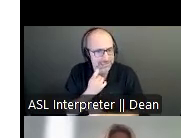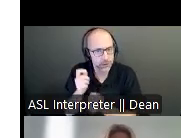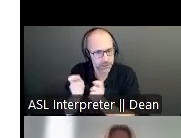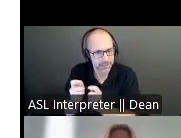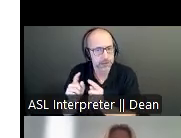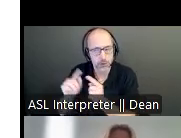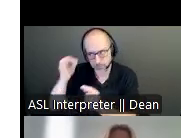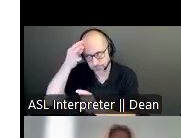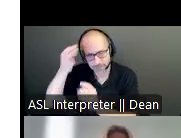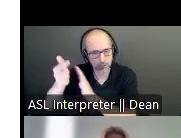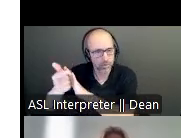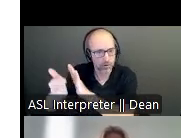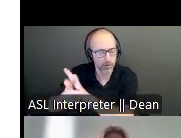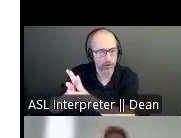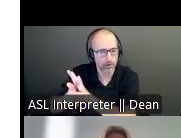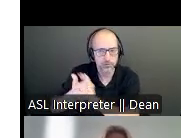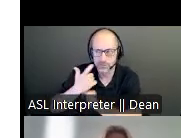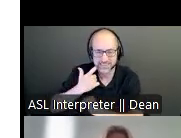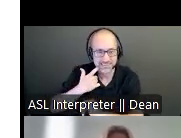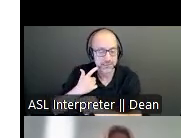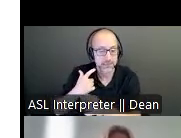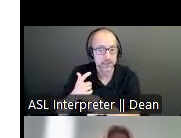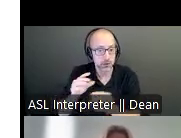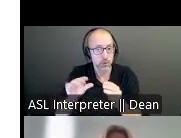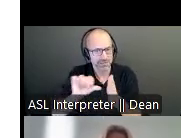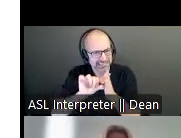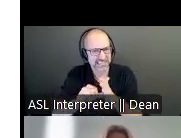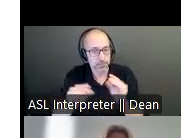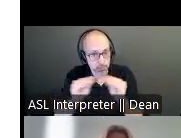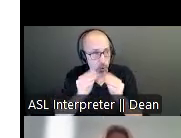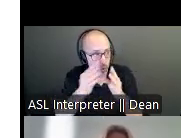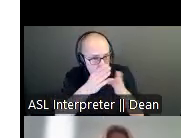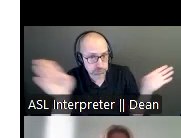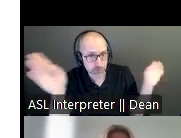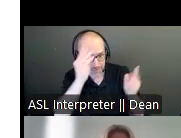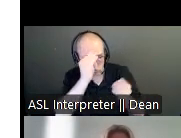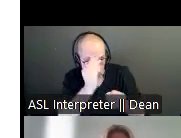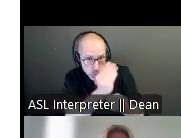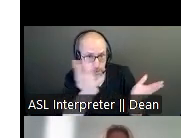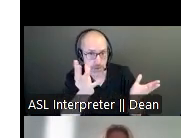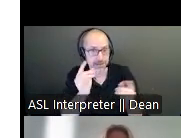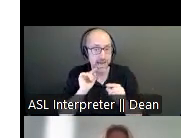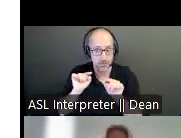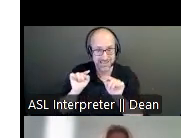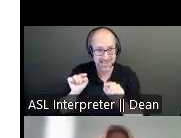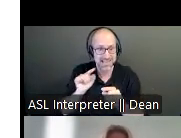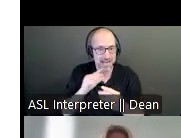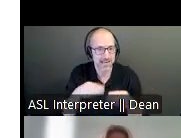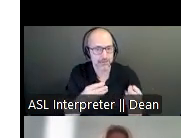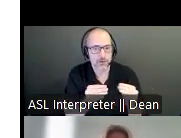legislation, specifically urging for more public awareness on how these changes relate to strengthening provisions for the protection